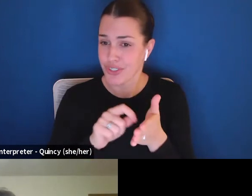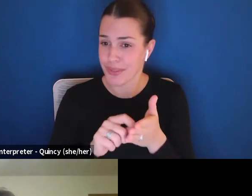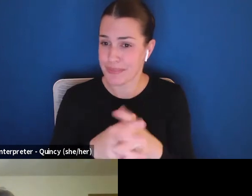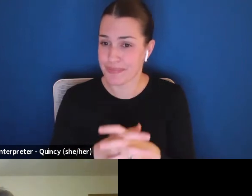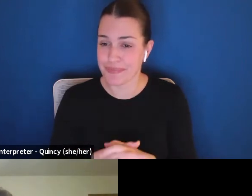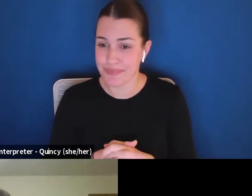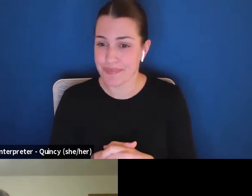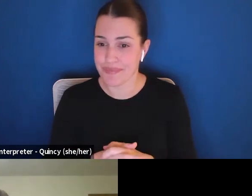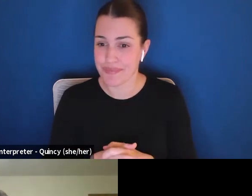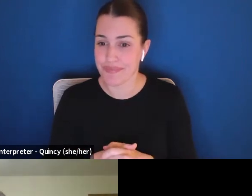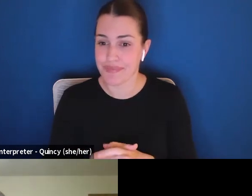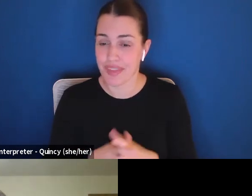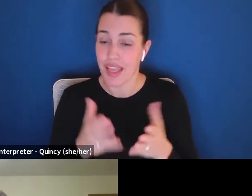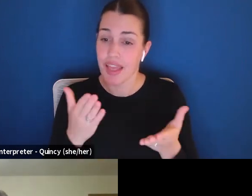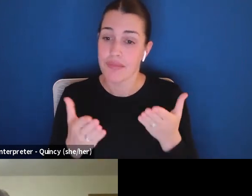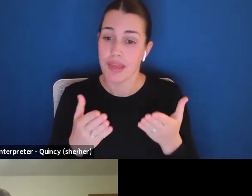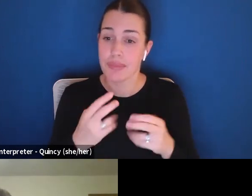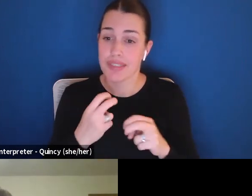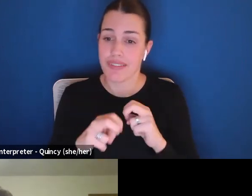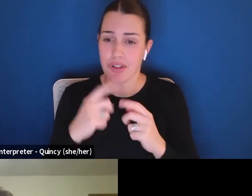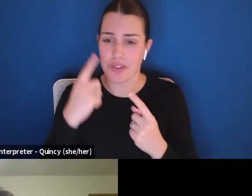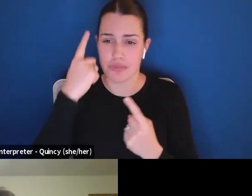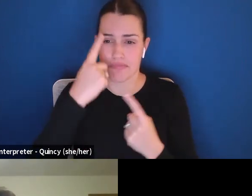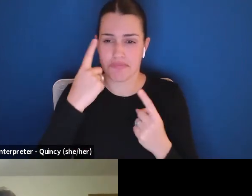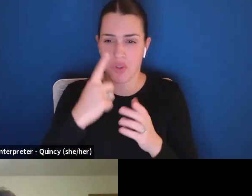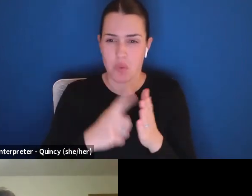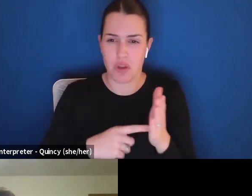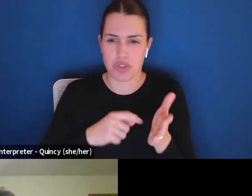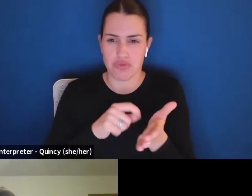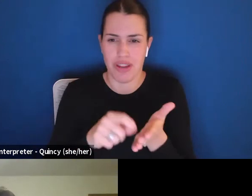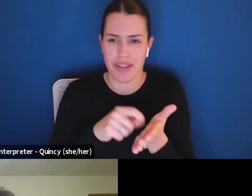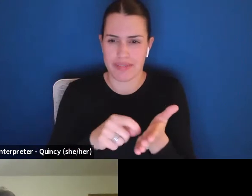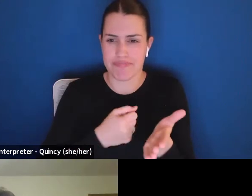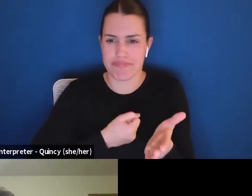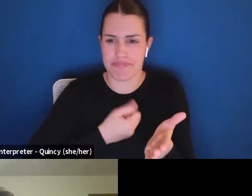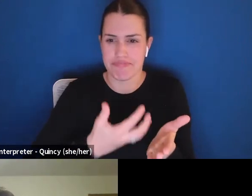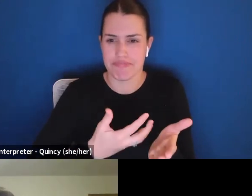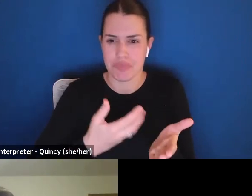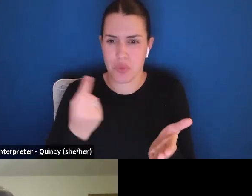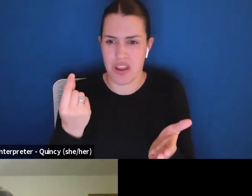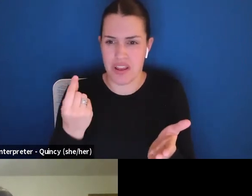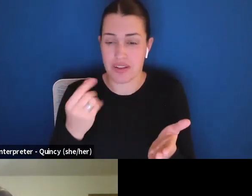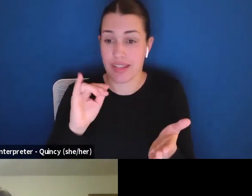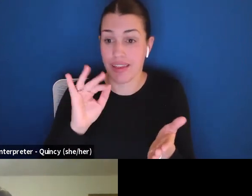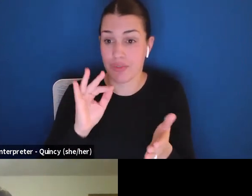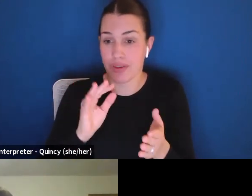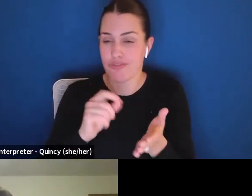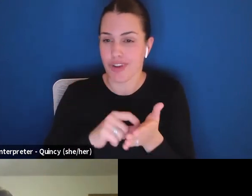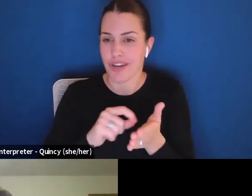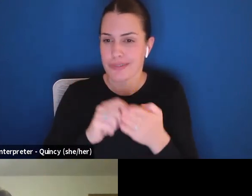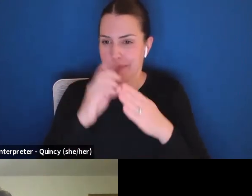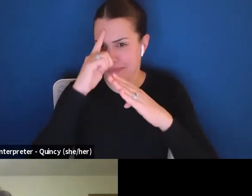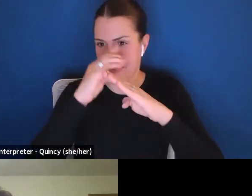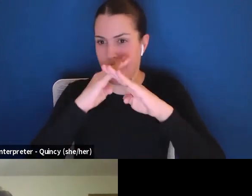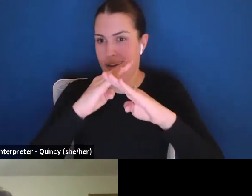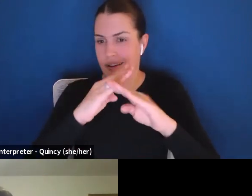difficult to think about what you're going to write, and that's a struggle for me sometimes as well, especially if you have writer's block. So if you